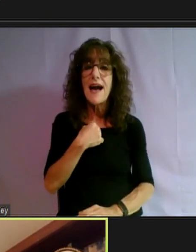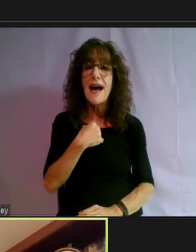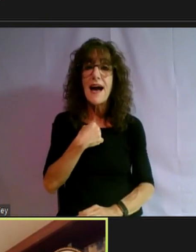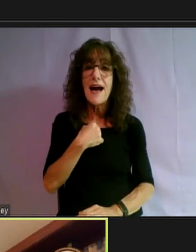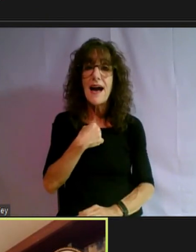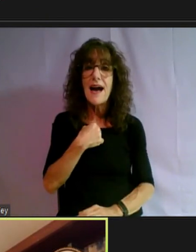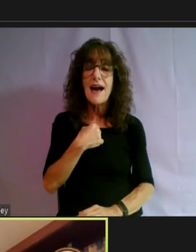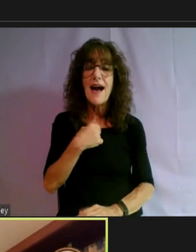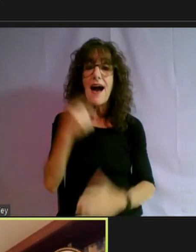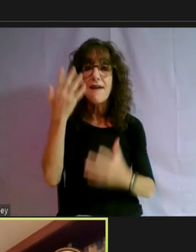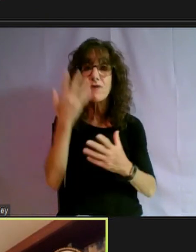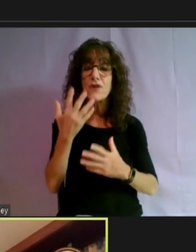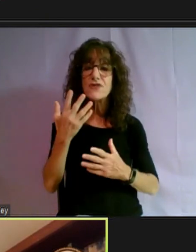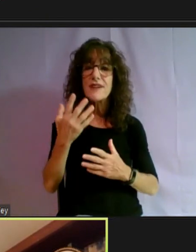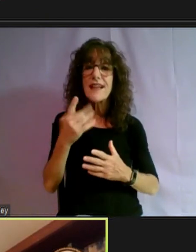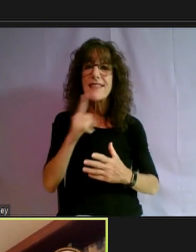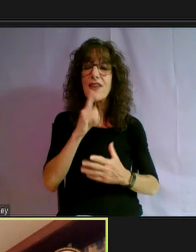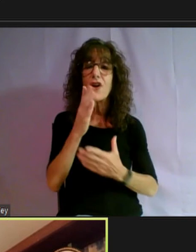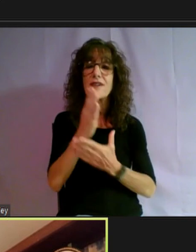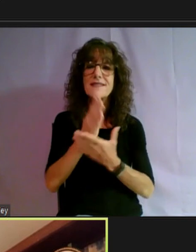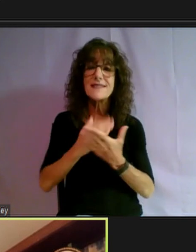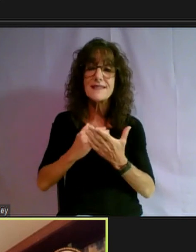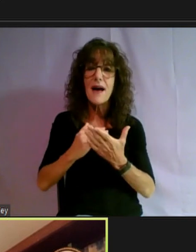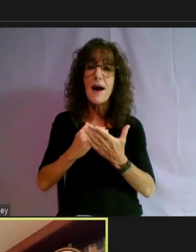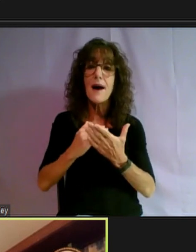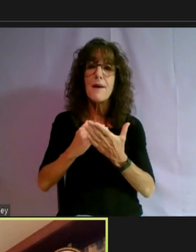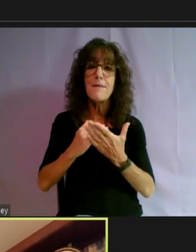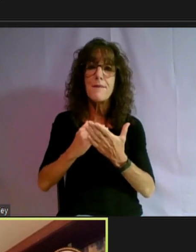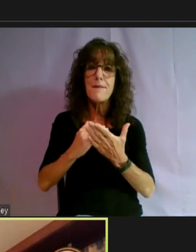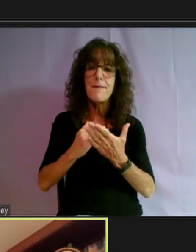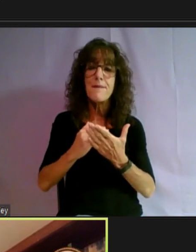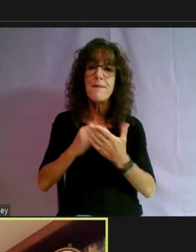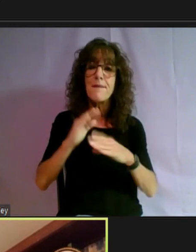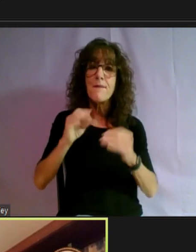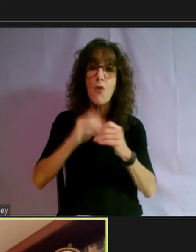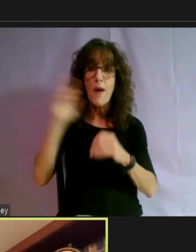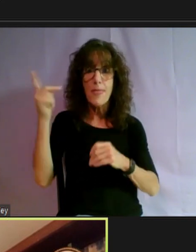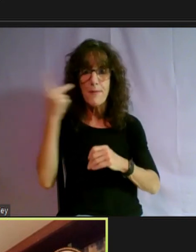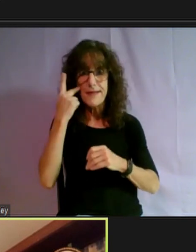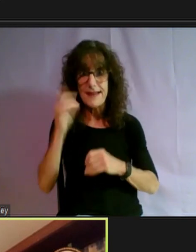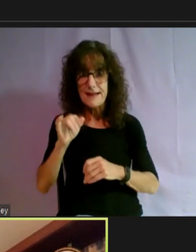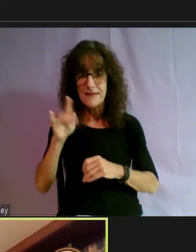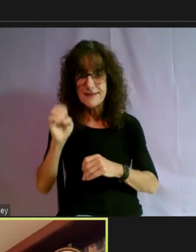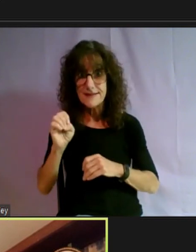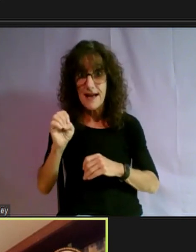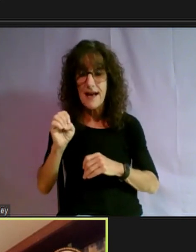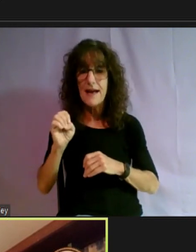there are some more on the political side, I think, who